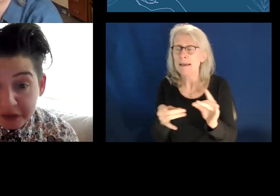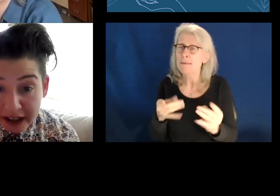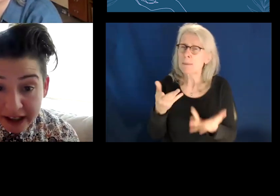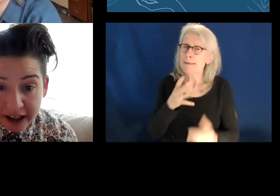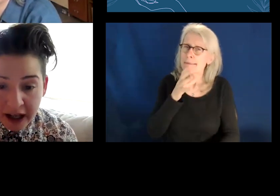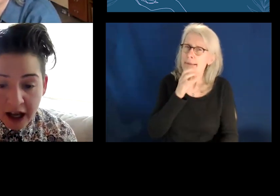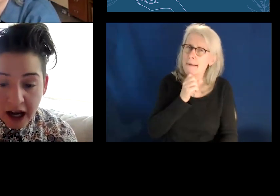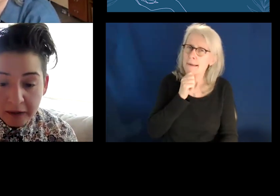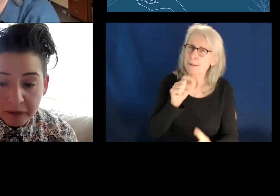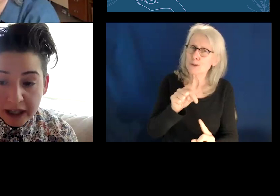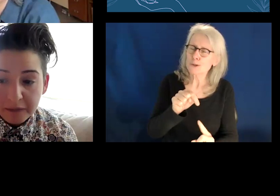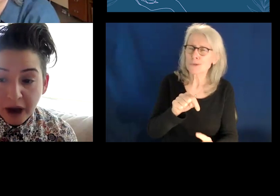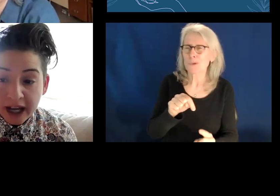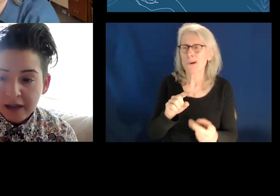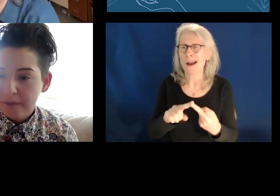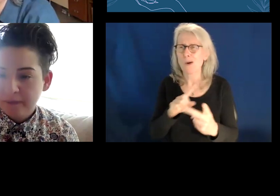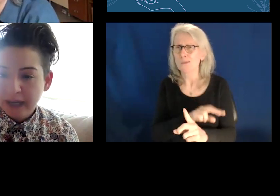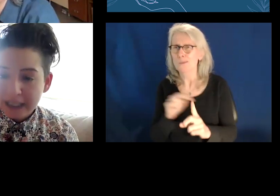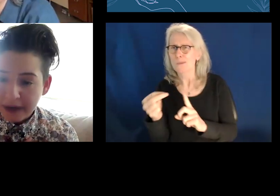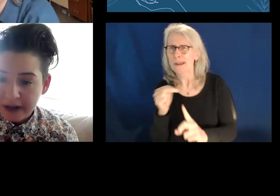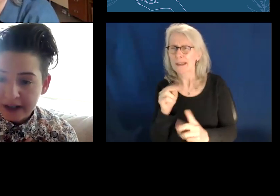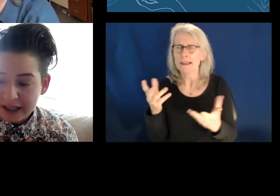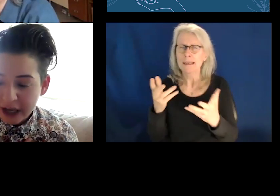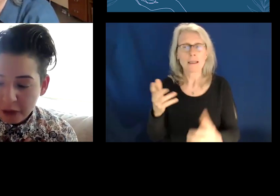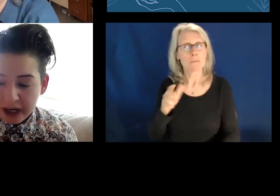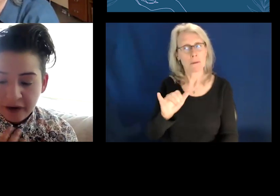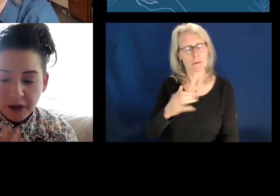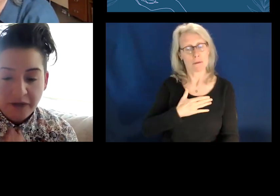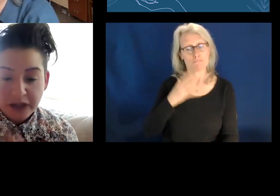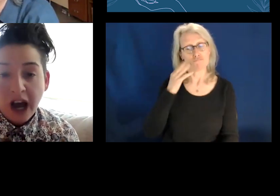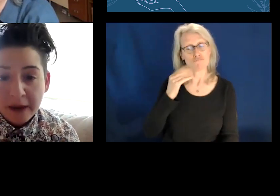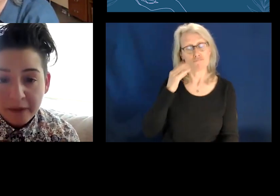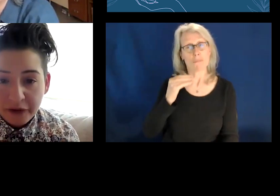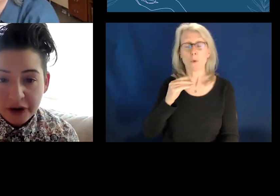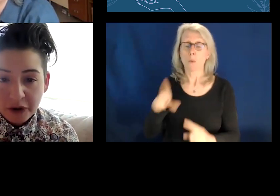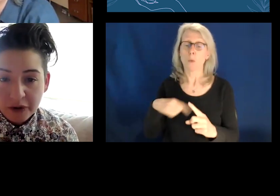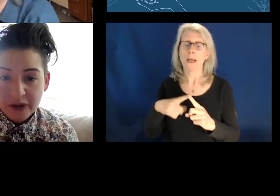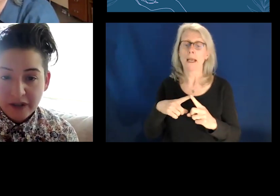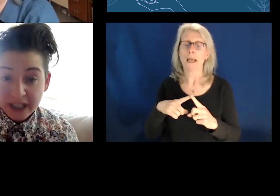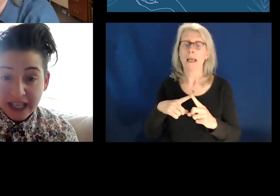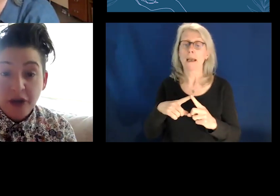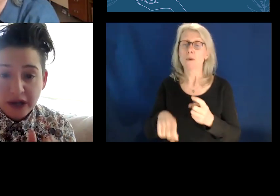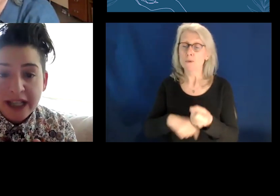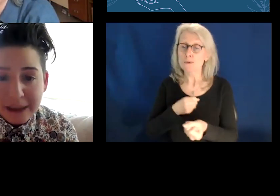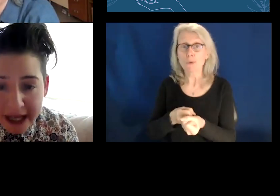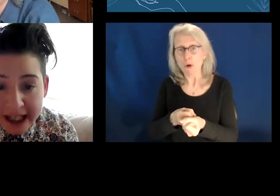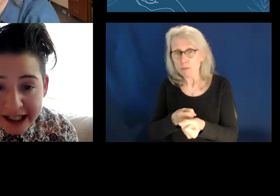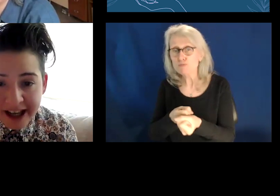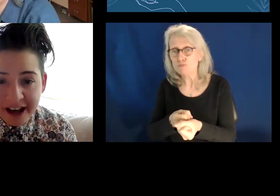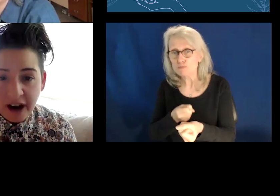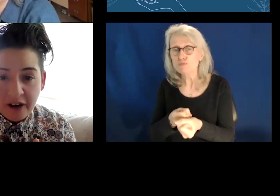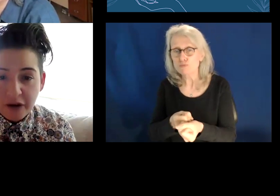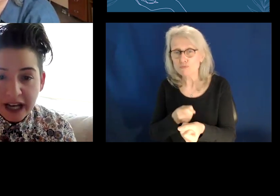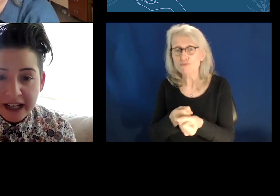way of thinking. In my experience, whenever you give time for those things and you create